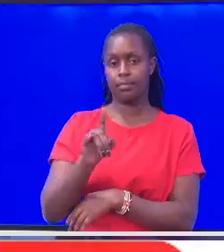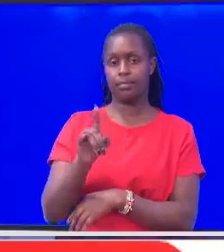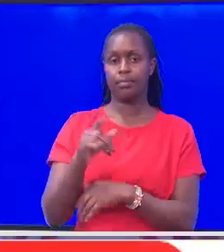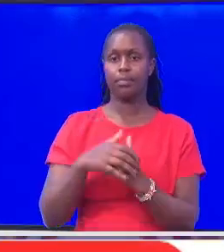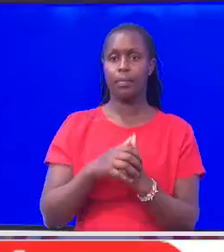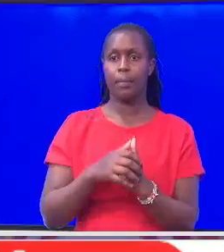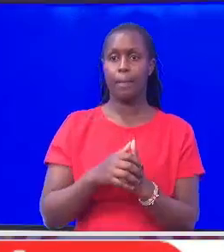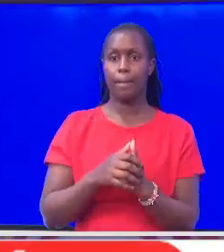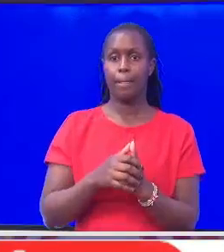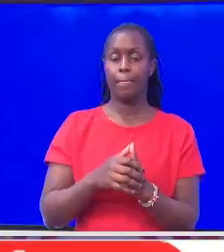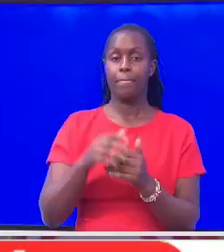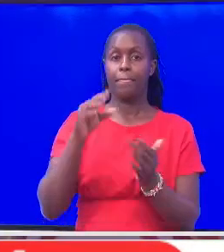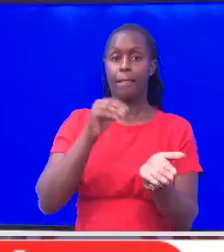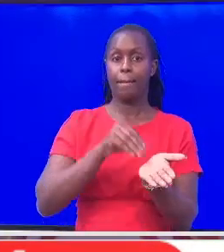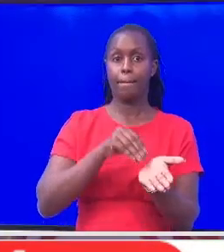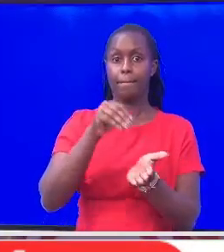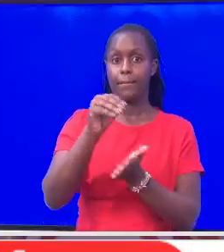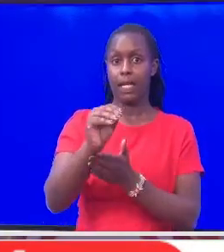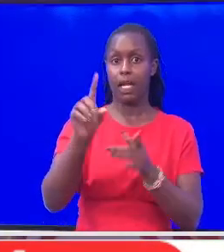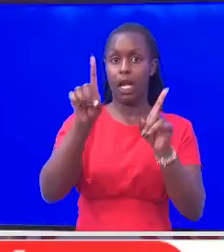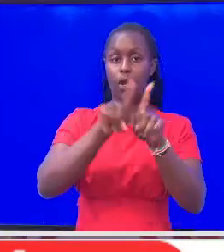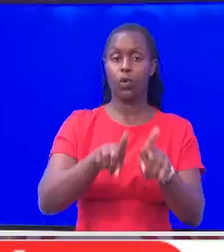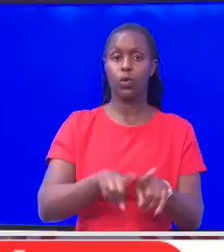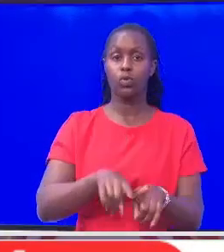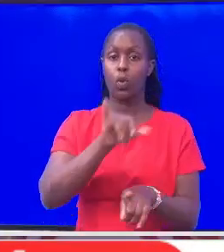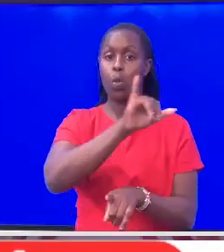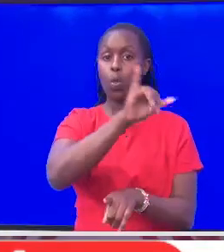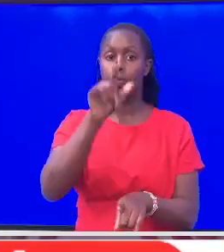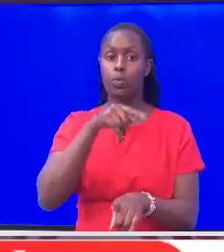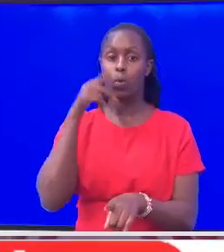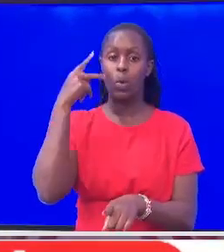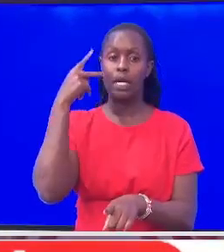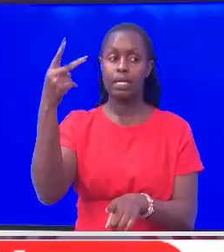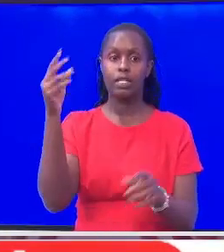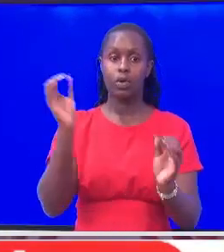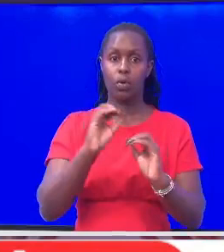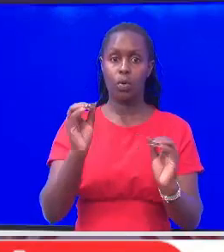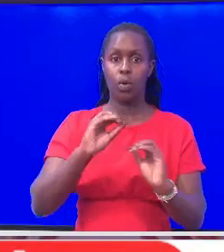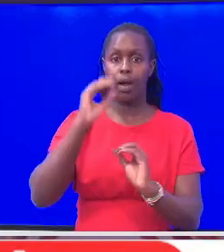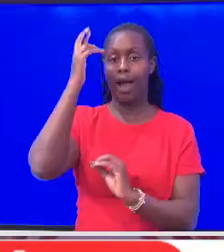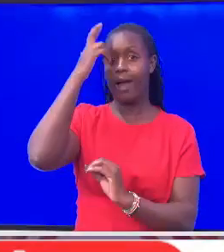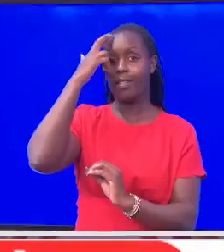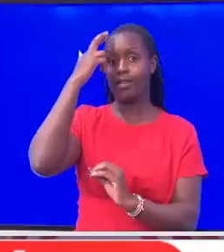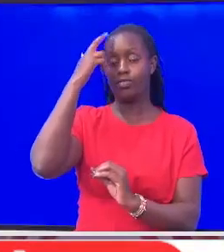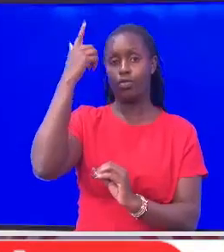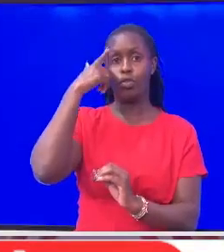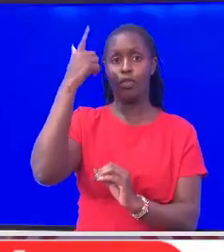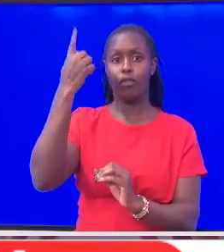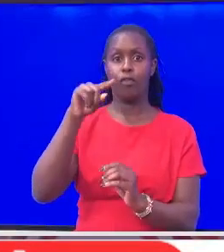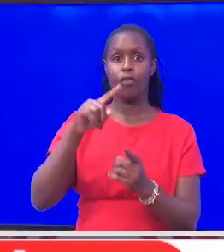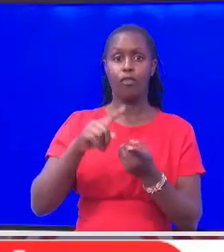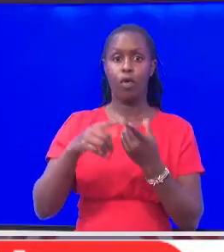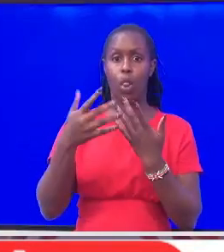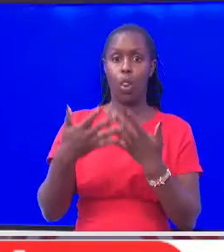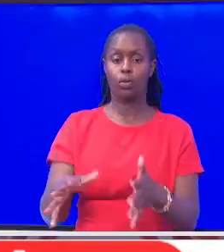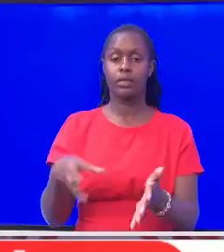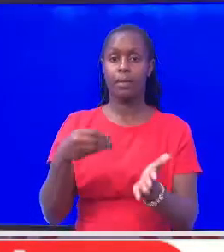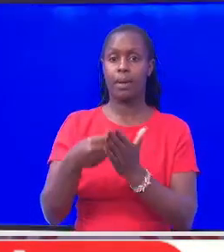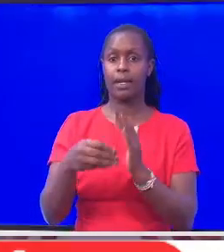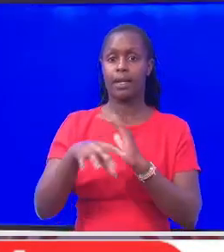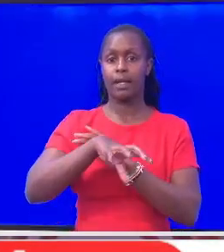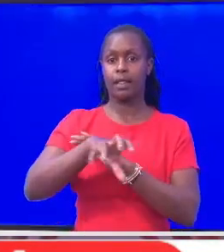Payrolls, manual payroll systems and ghost workers are the reasons for wastage in counties. In a report by the Controller of